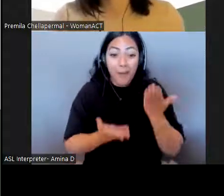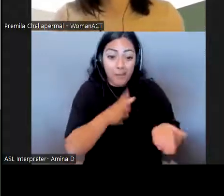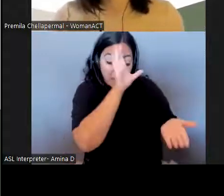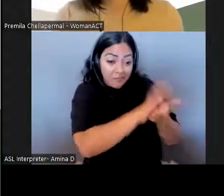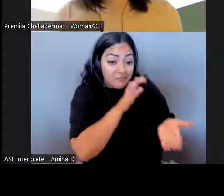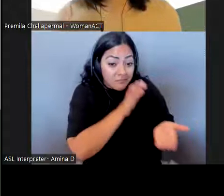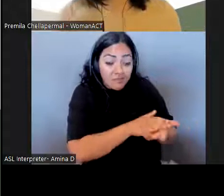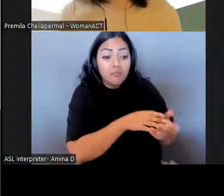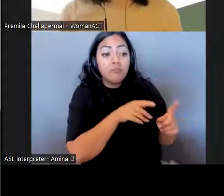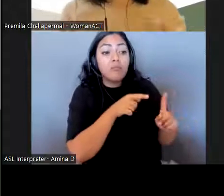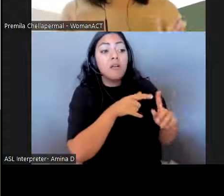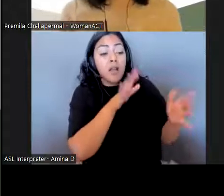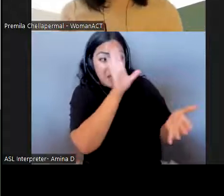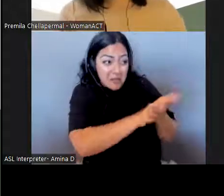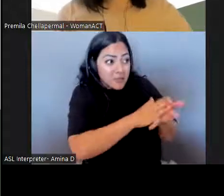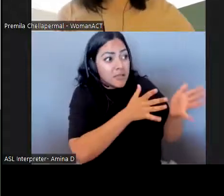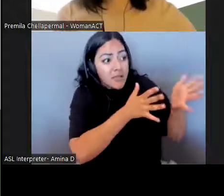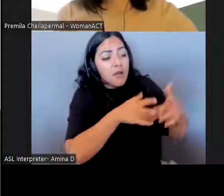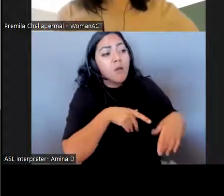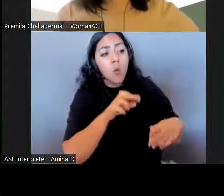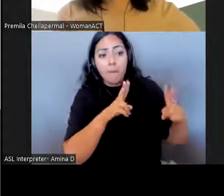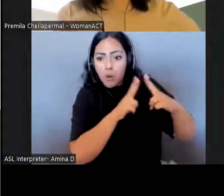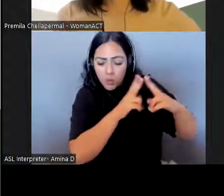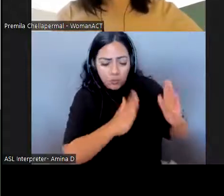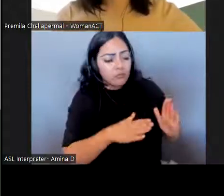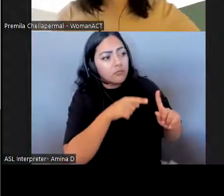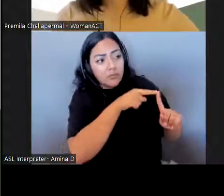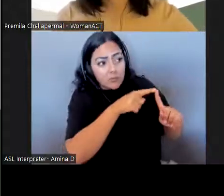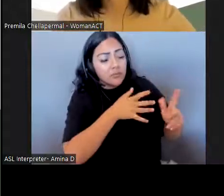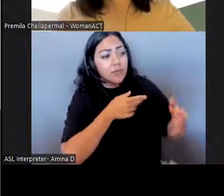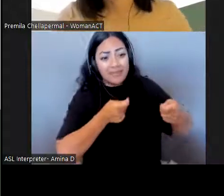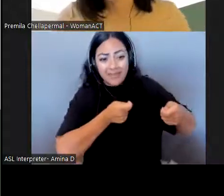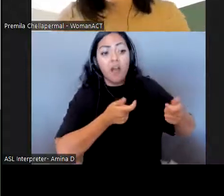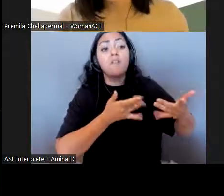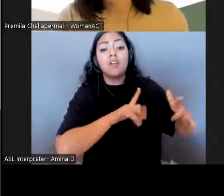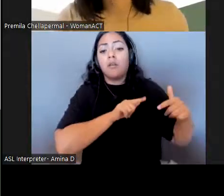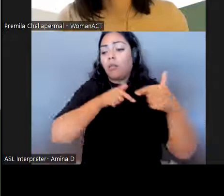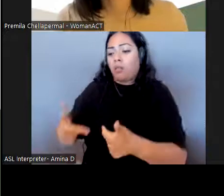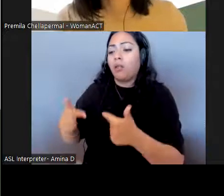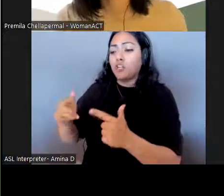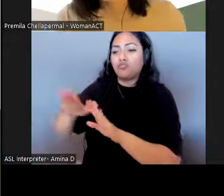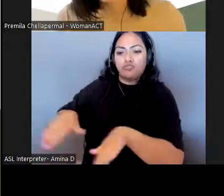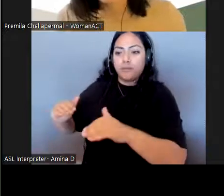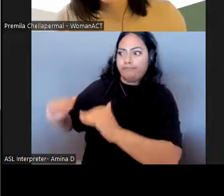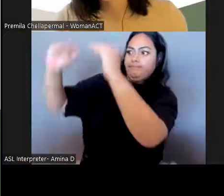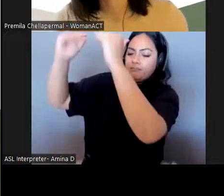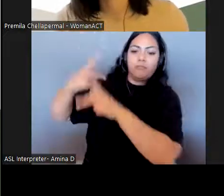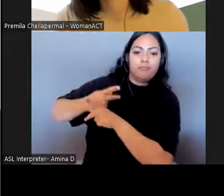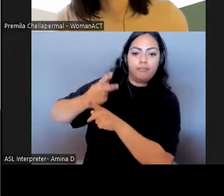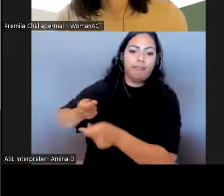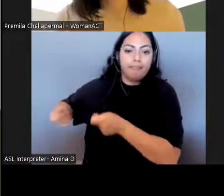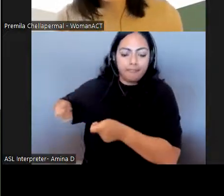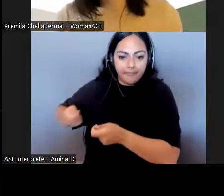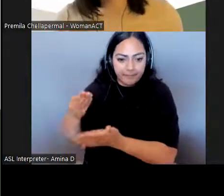family. And they also mentioned that often multiple people in the family were aware of the abuse and could